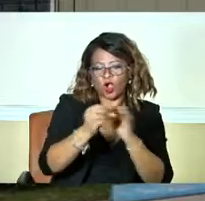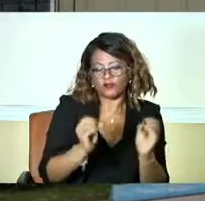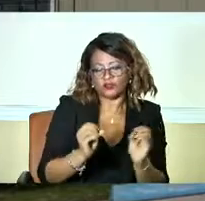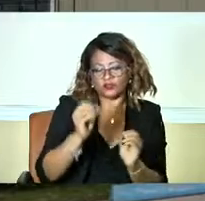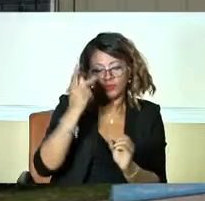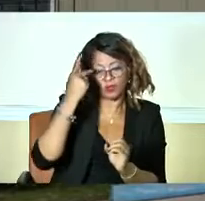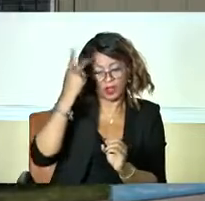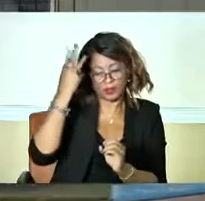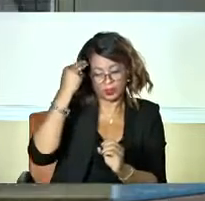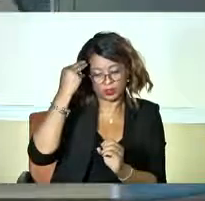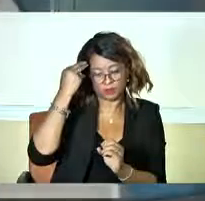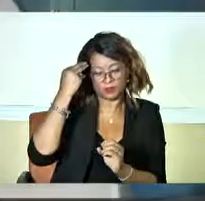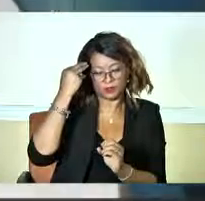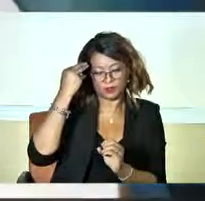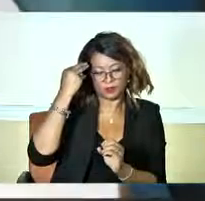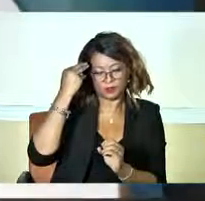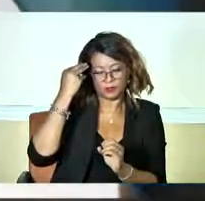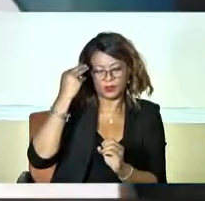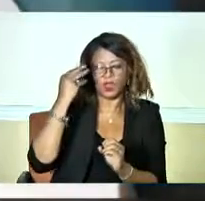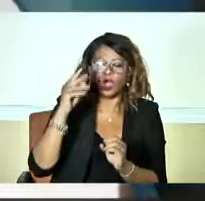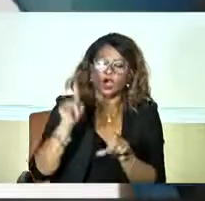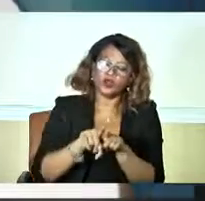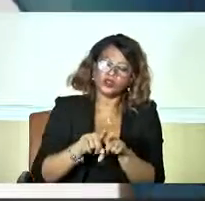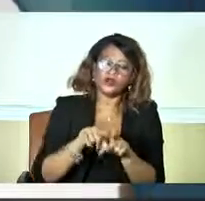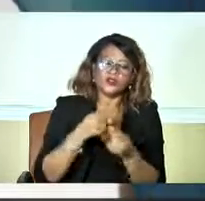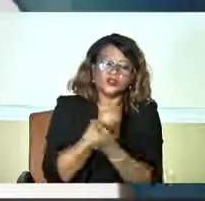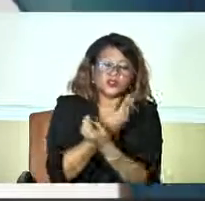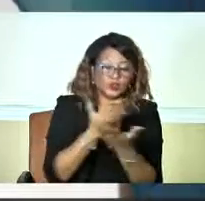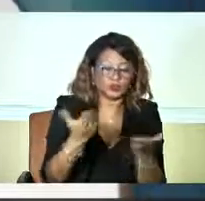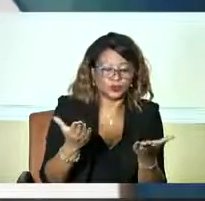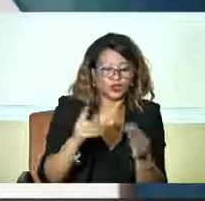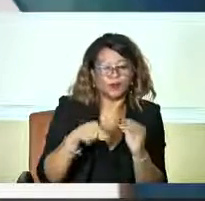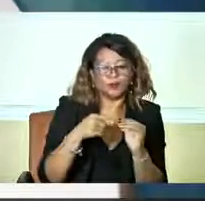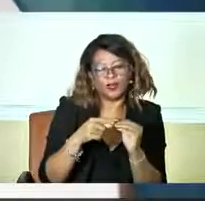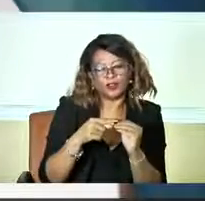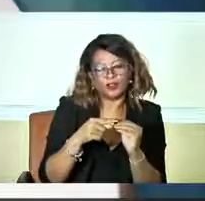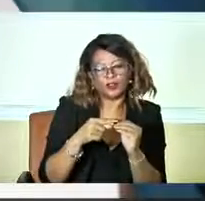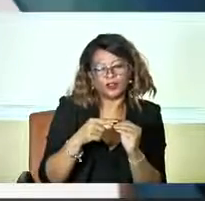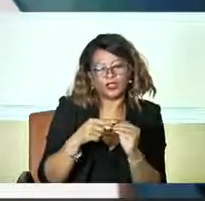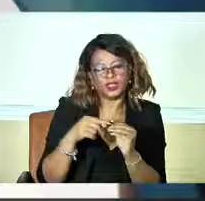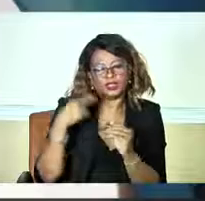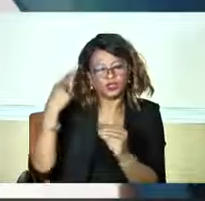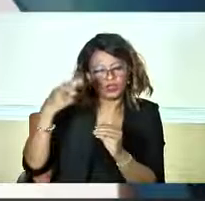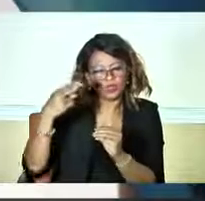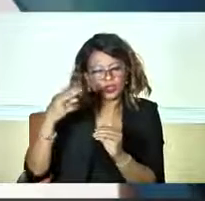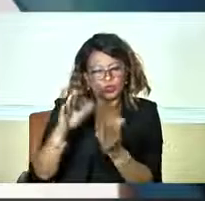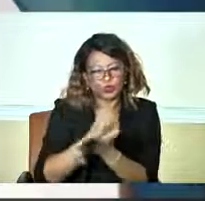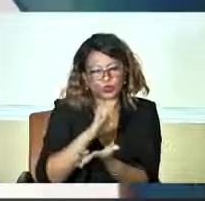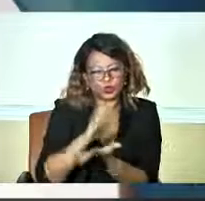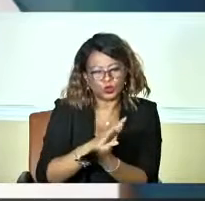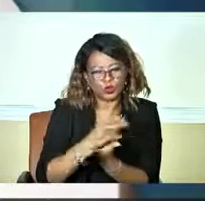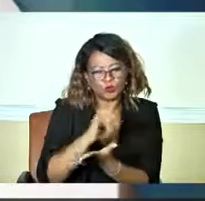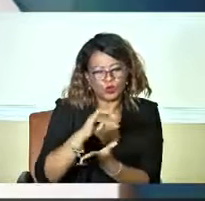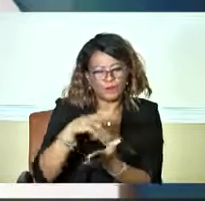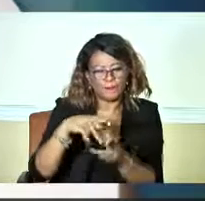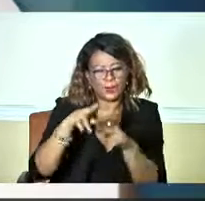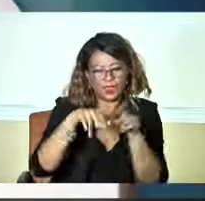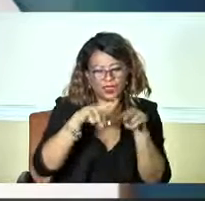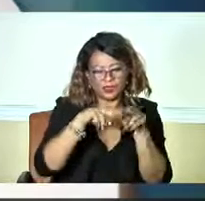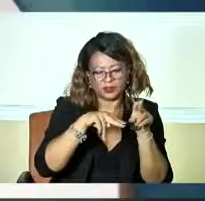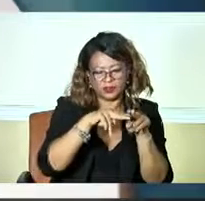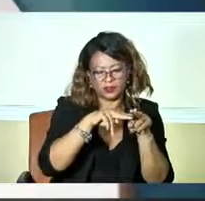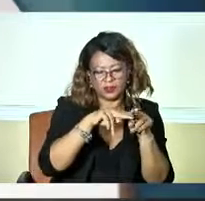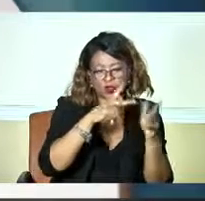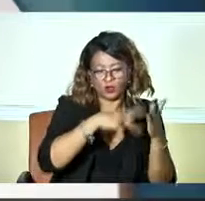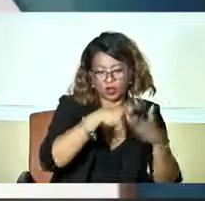Minister. I also want to tell you about the historic school repairs and